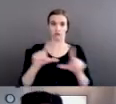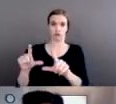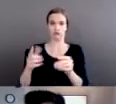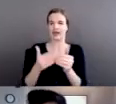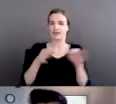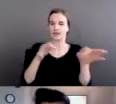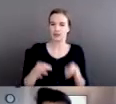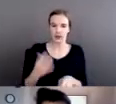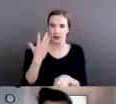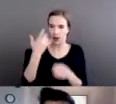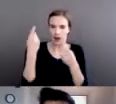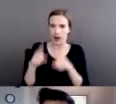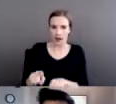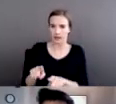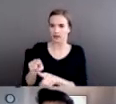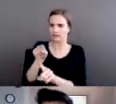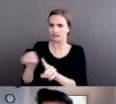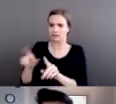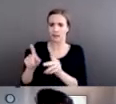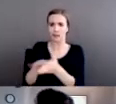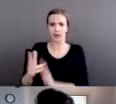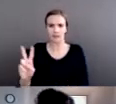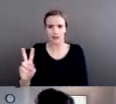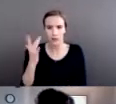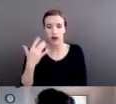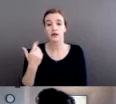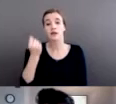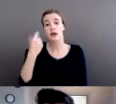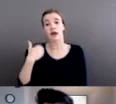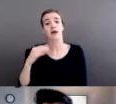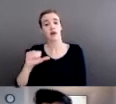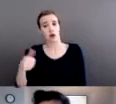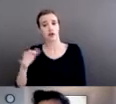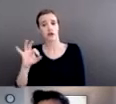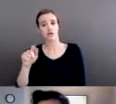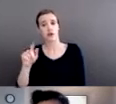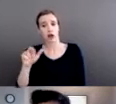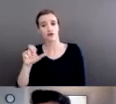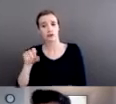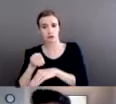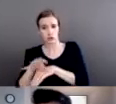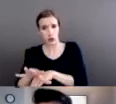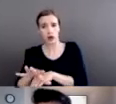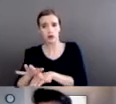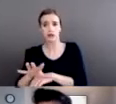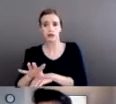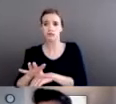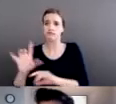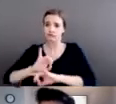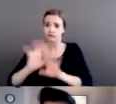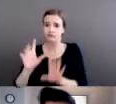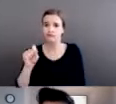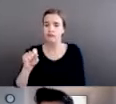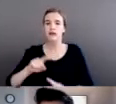other factors that are sometimes involved, but this is just a really easy way of trying to understand like